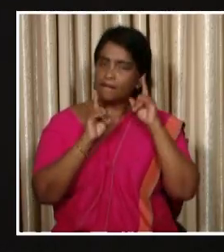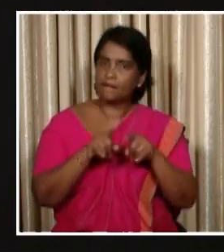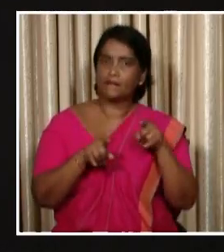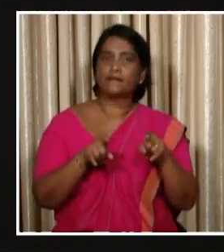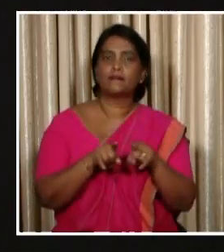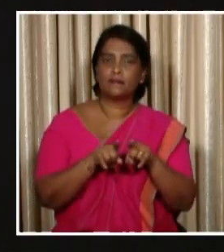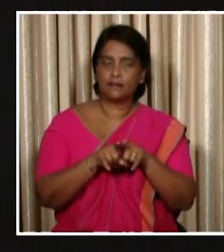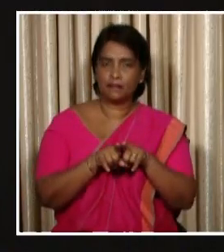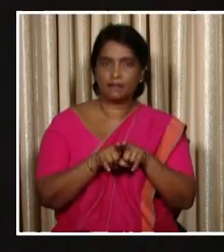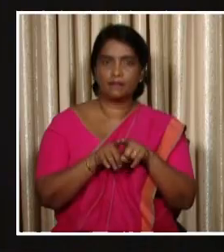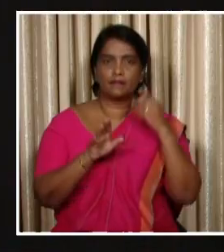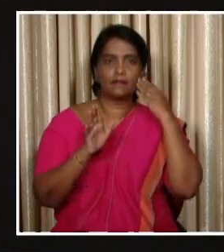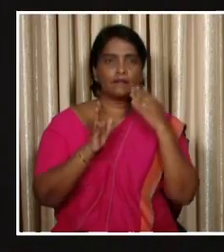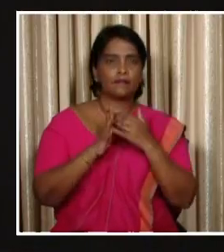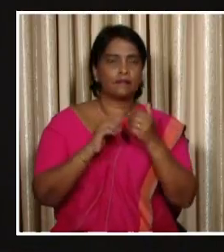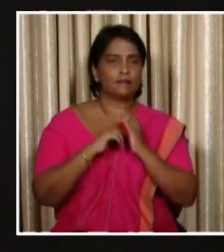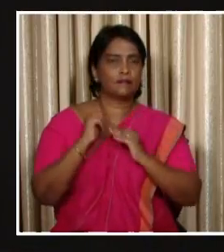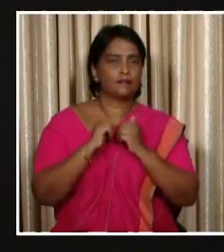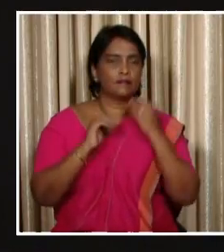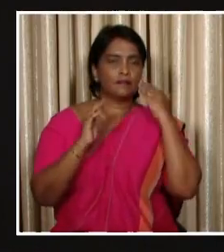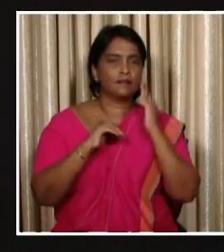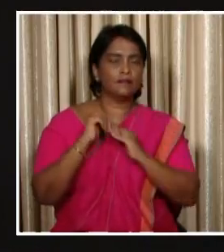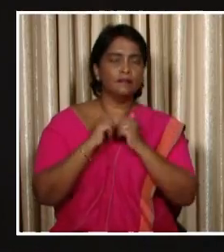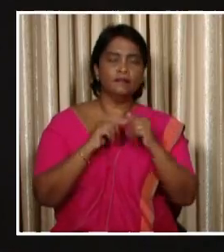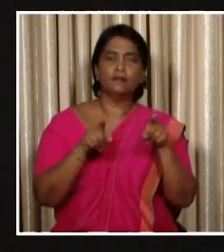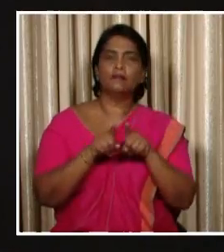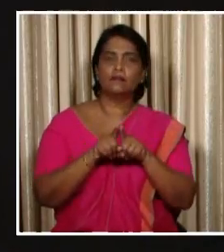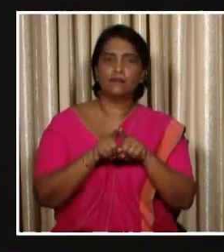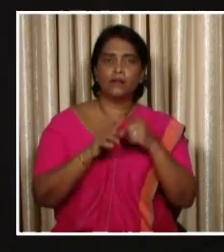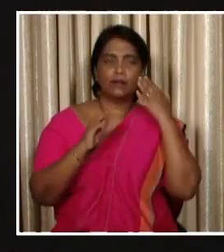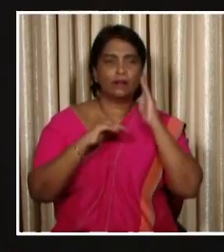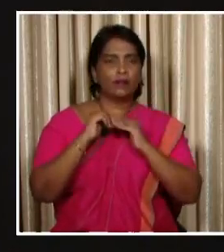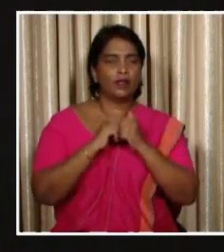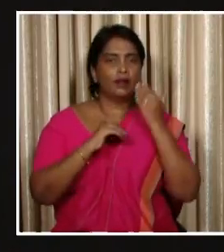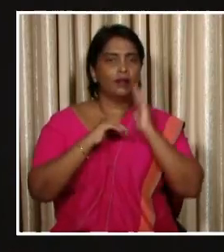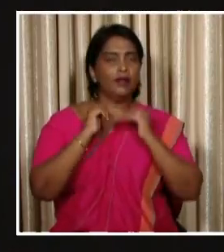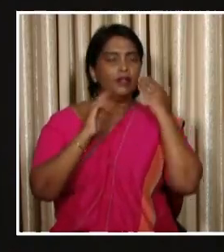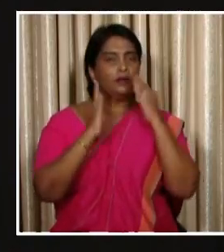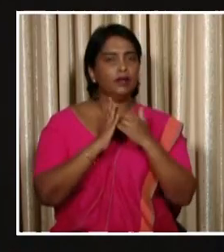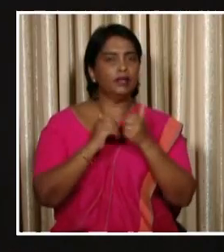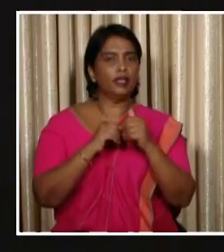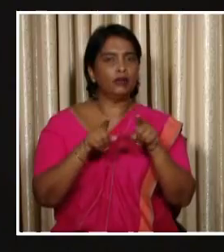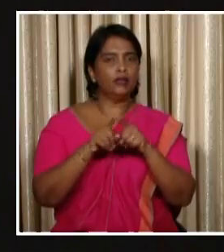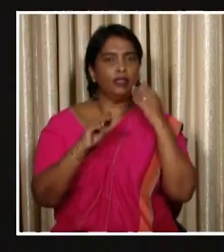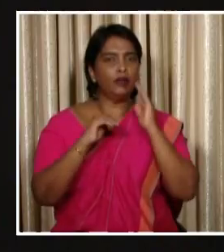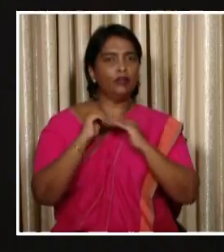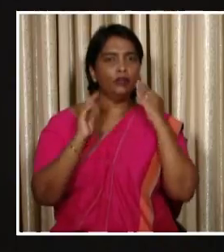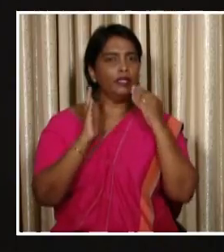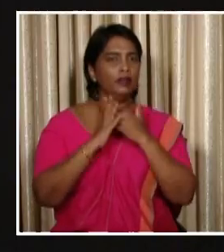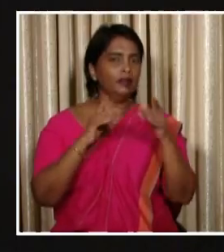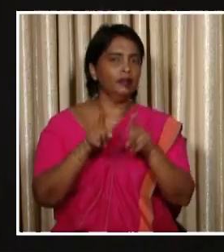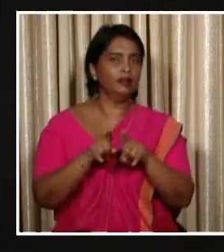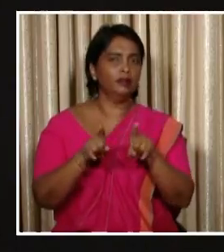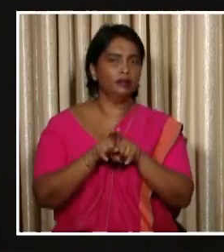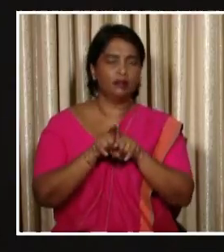operation in the ports, customs, and for businesses who are engaged in this process to get engaged actively. It is